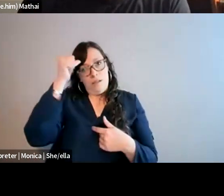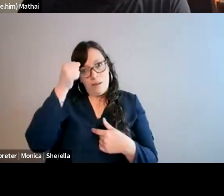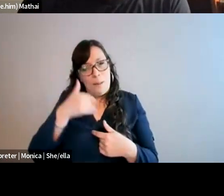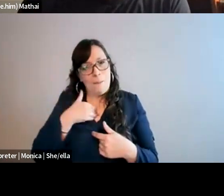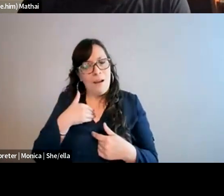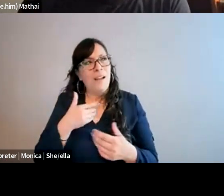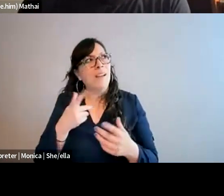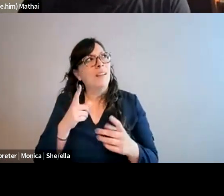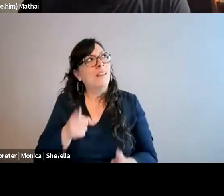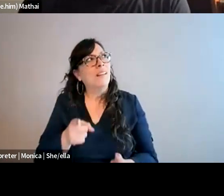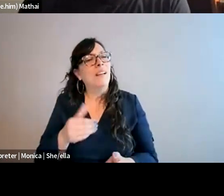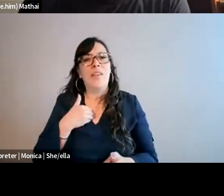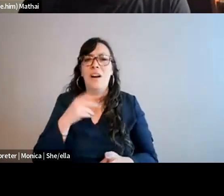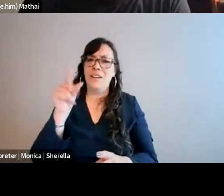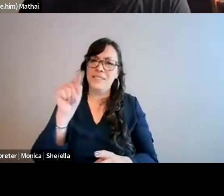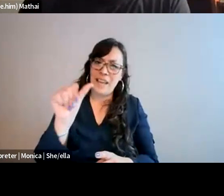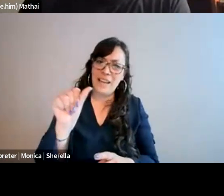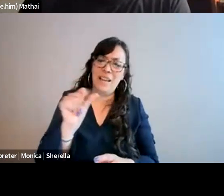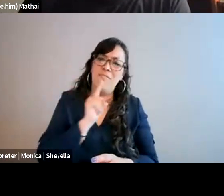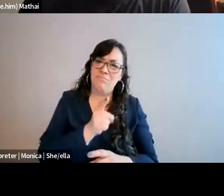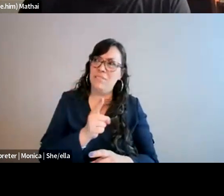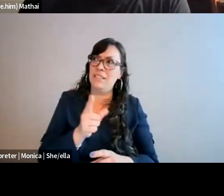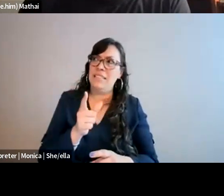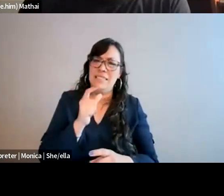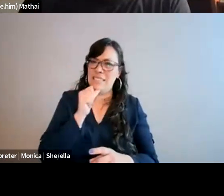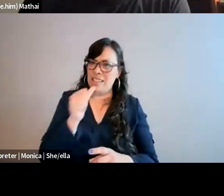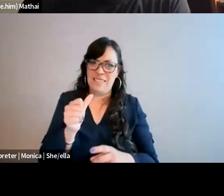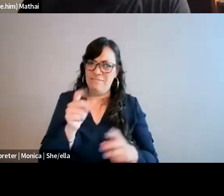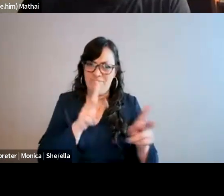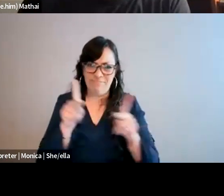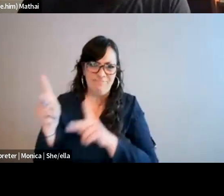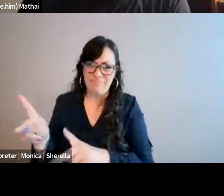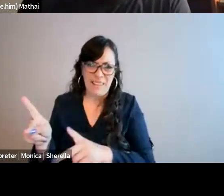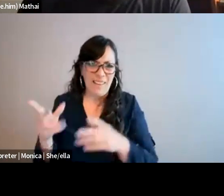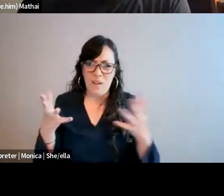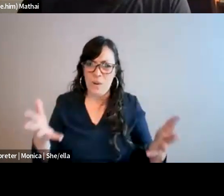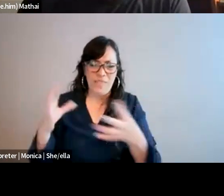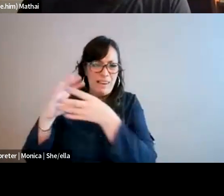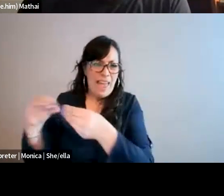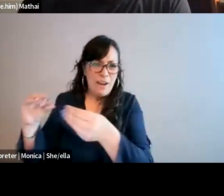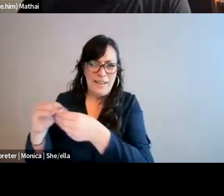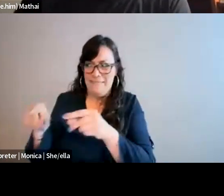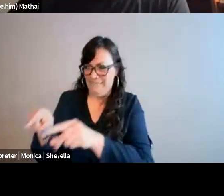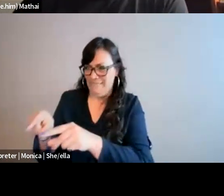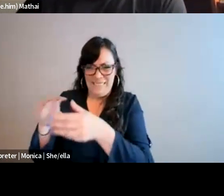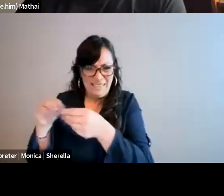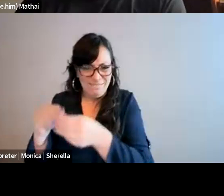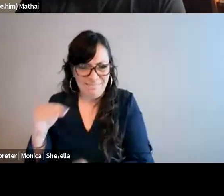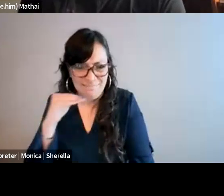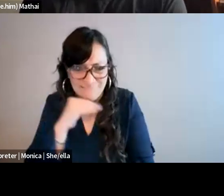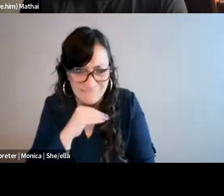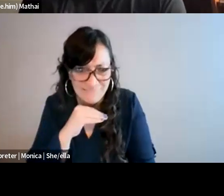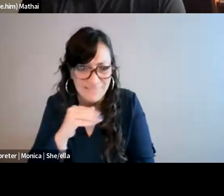how the data really does not correspond to the narrative that they're really trying to push out